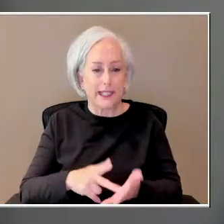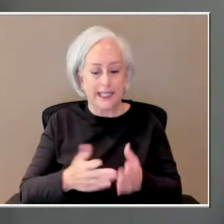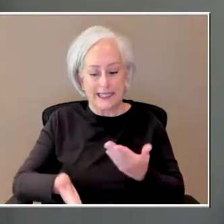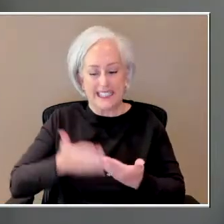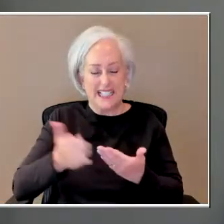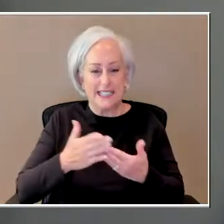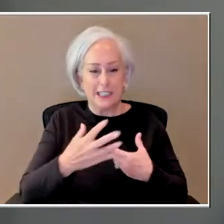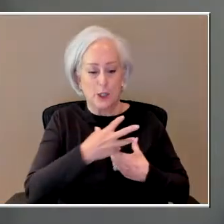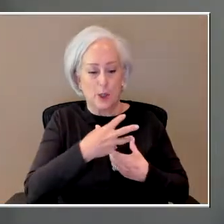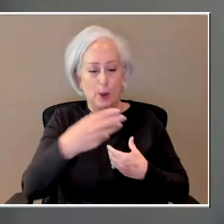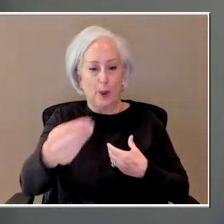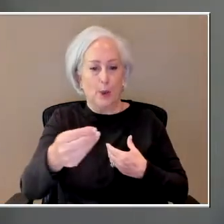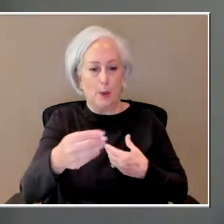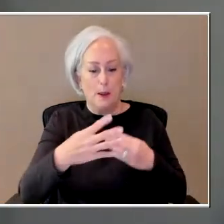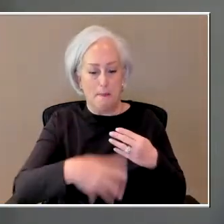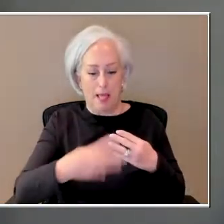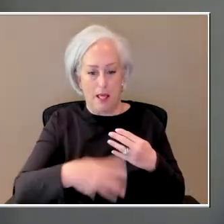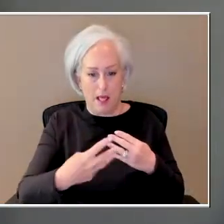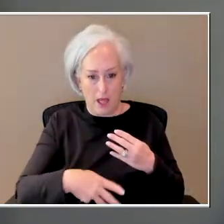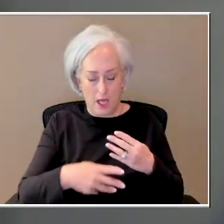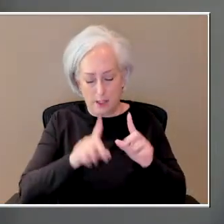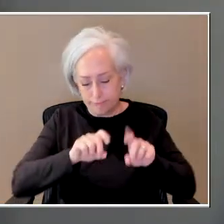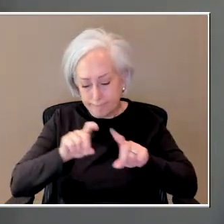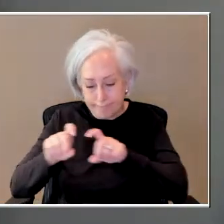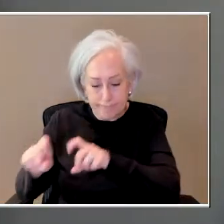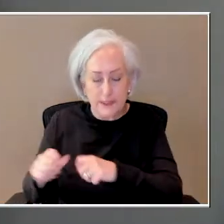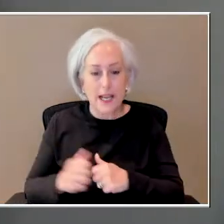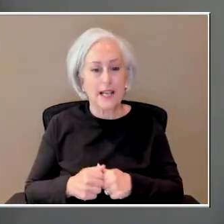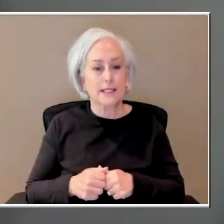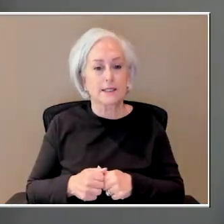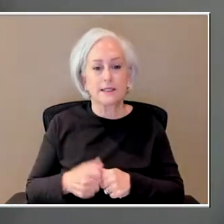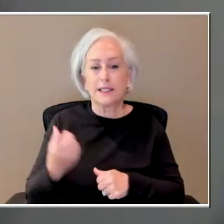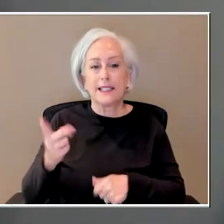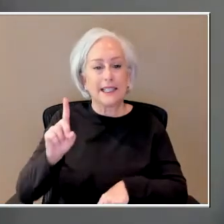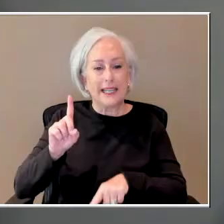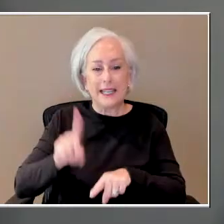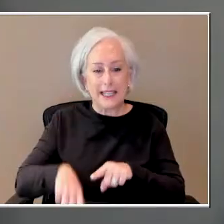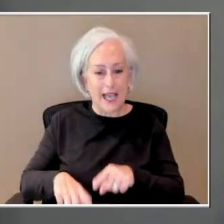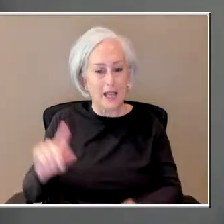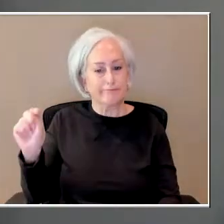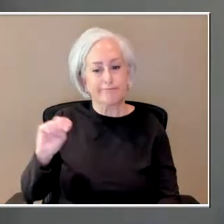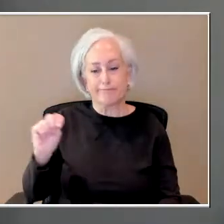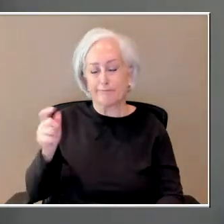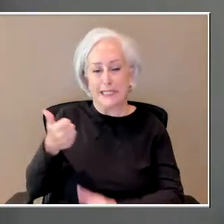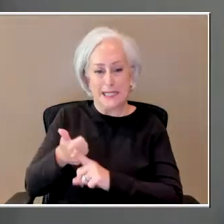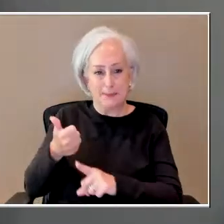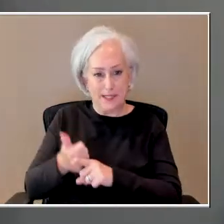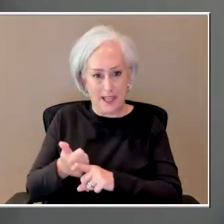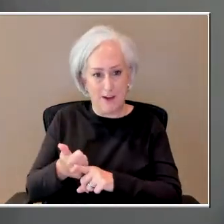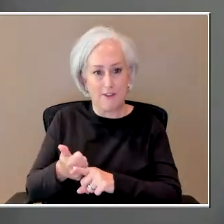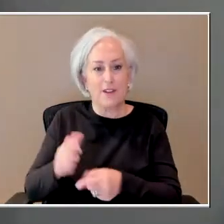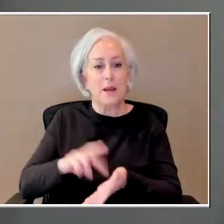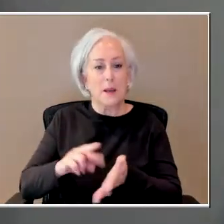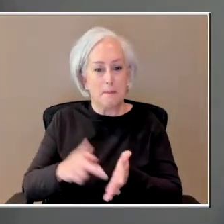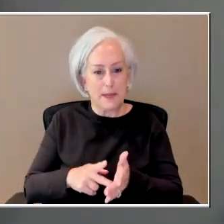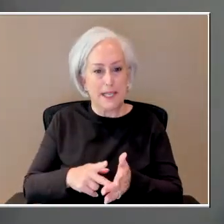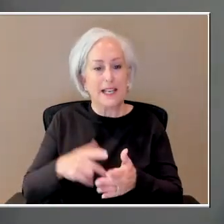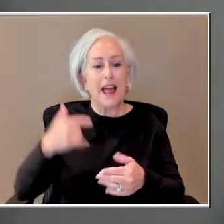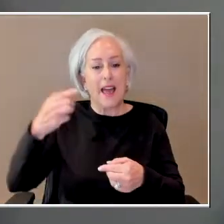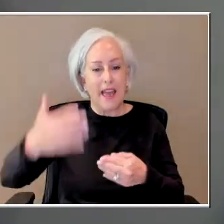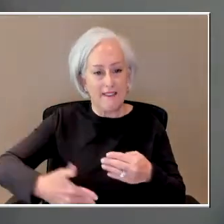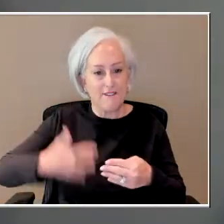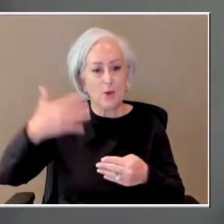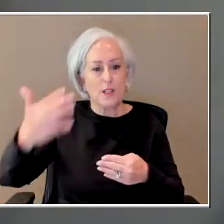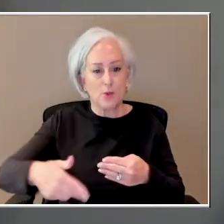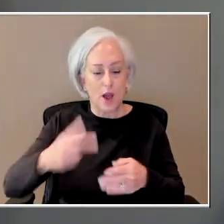Post-transplant, he is still unable to empty his bladder on his own, so we have to do intermittent cathing every 2